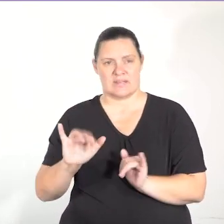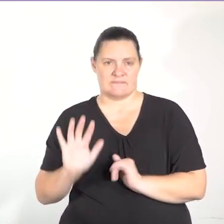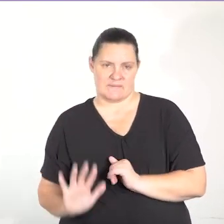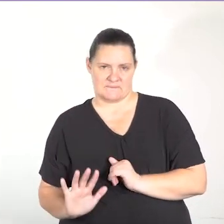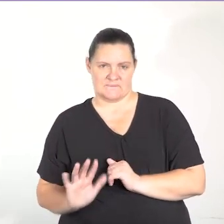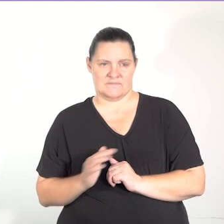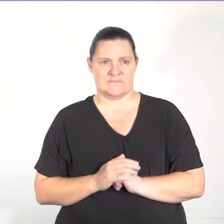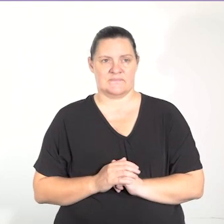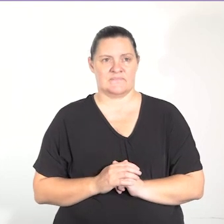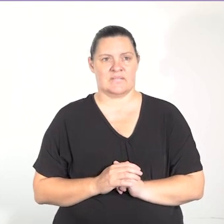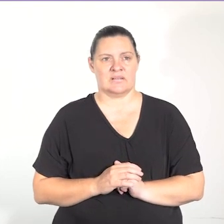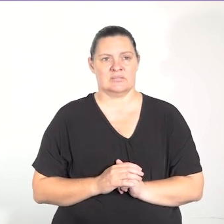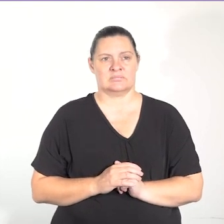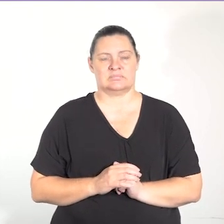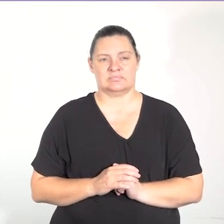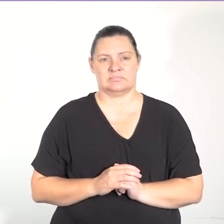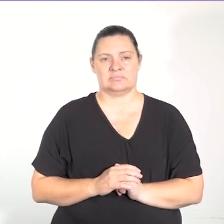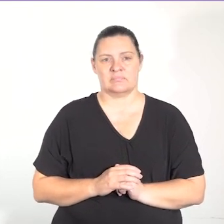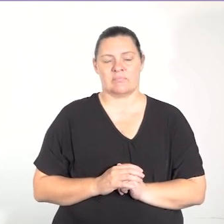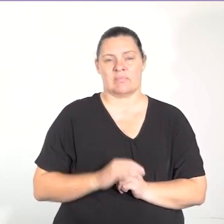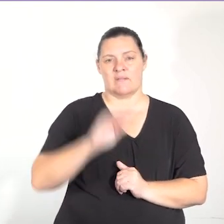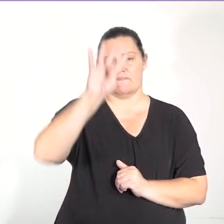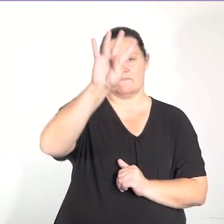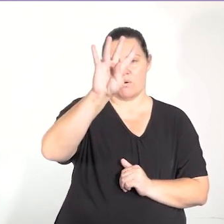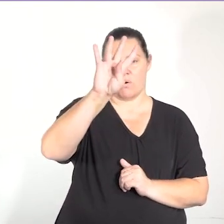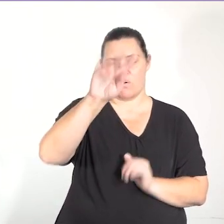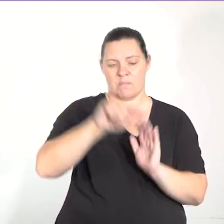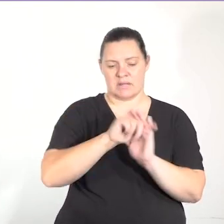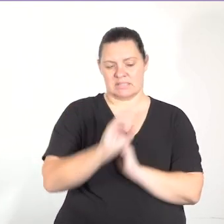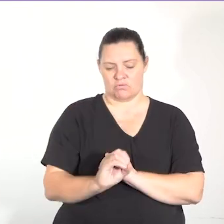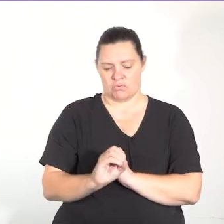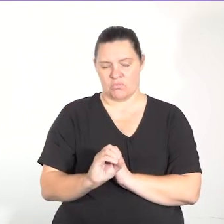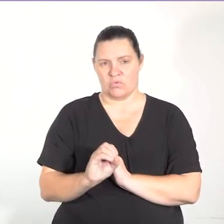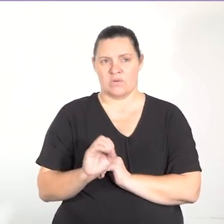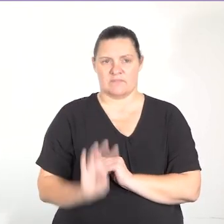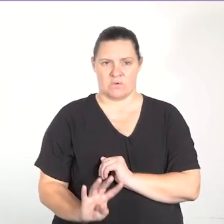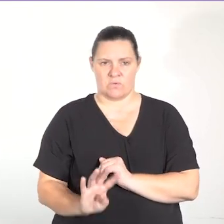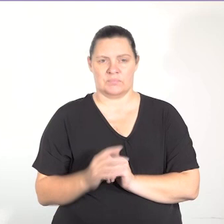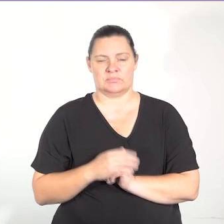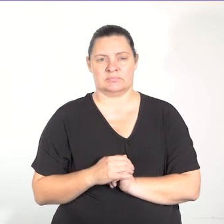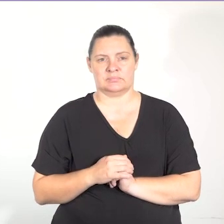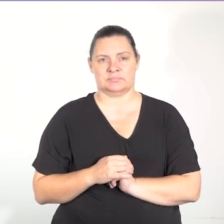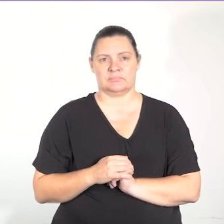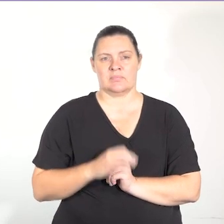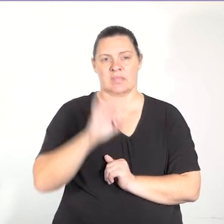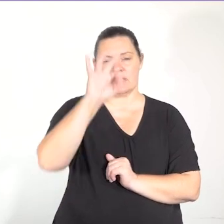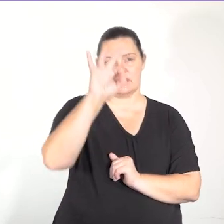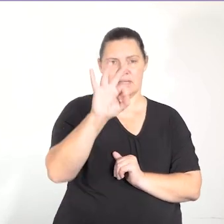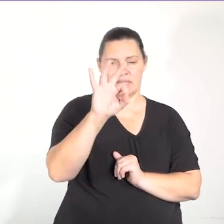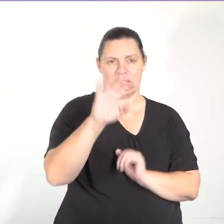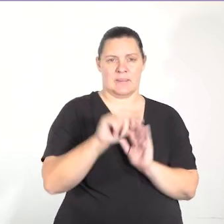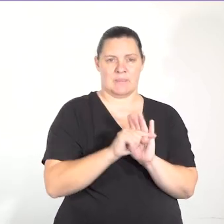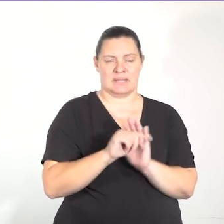ones. That leaves us with still 5 ones. Then we have 4 tens minus 0 tens. That leaves us with 4 tens.